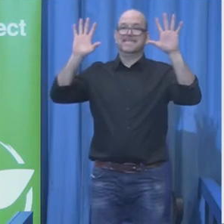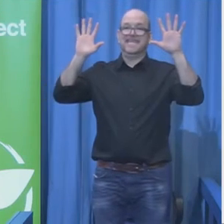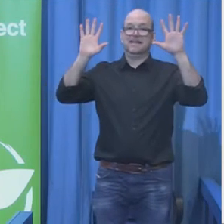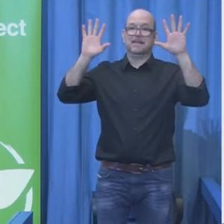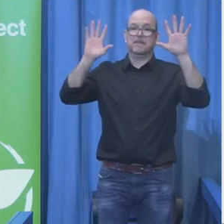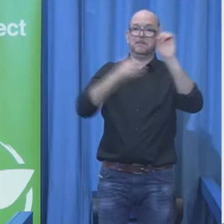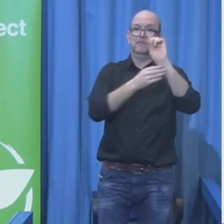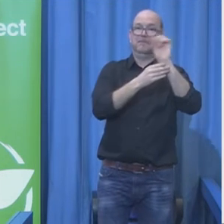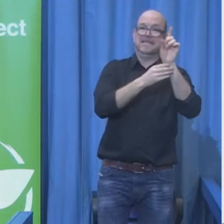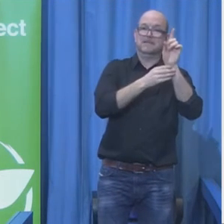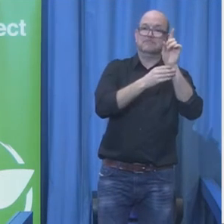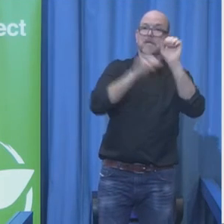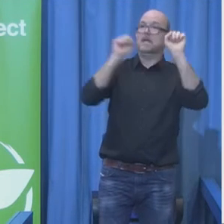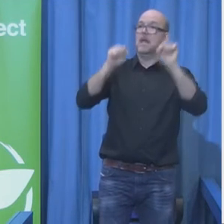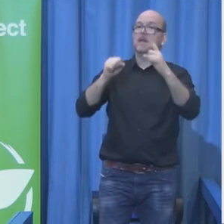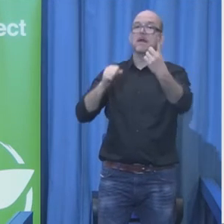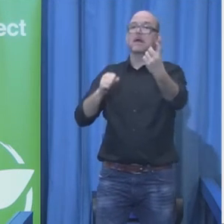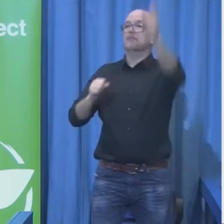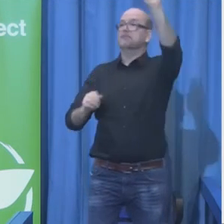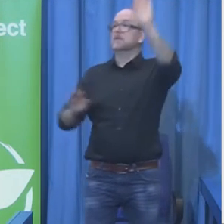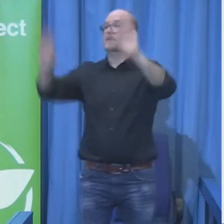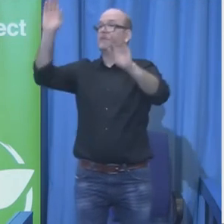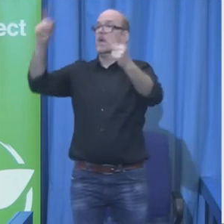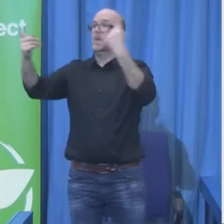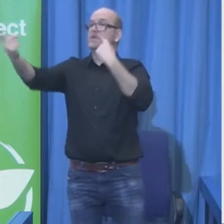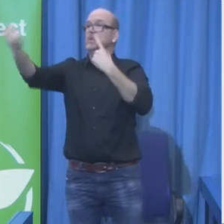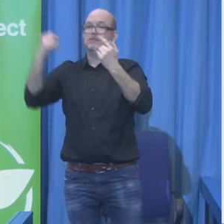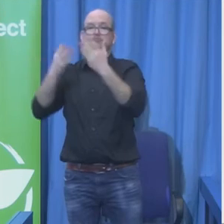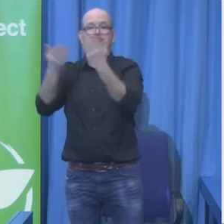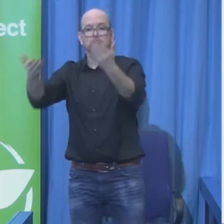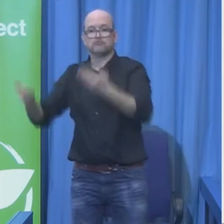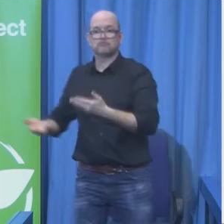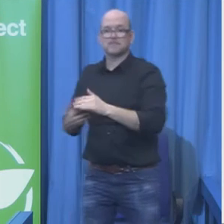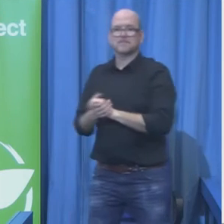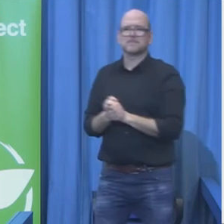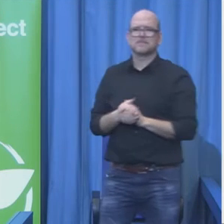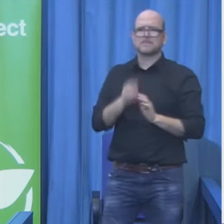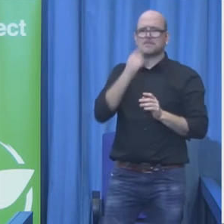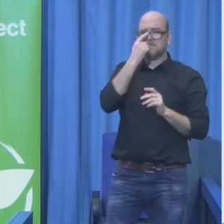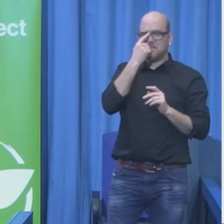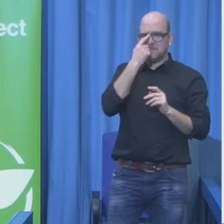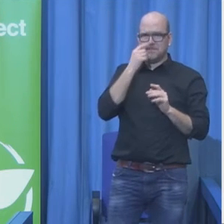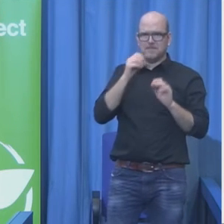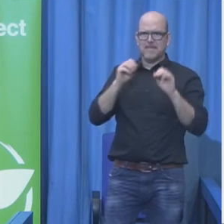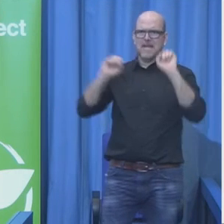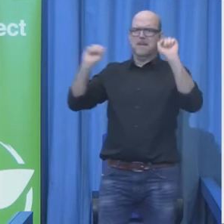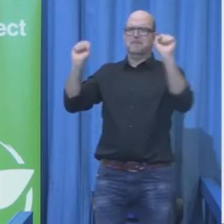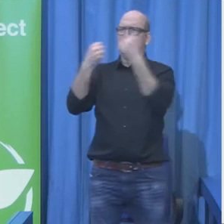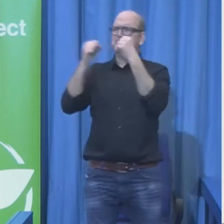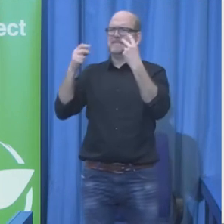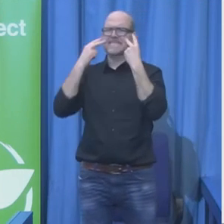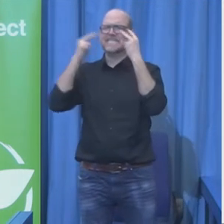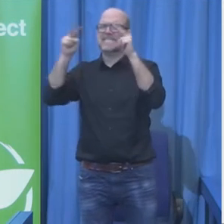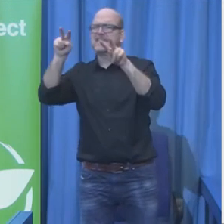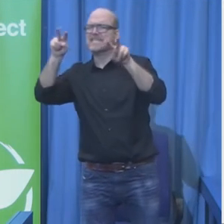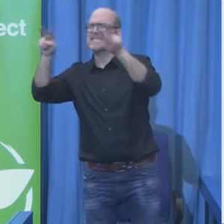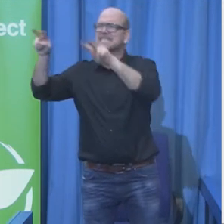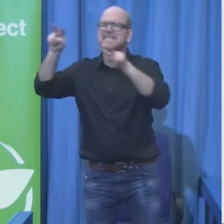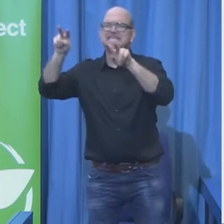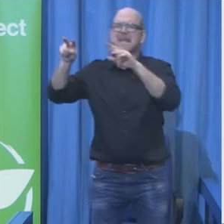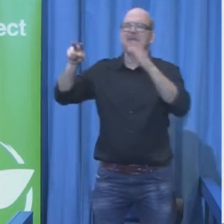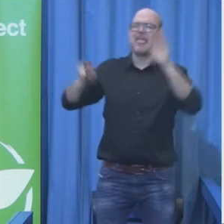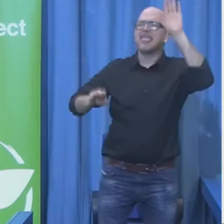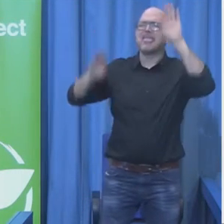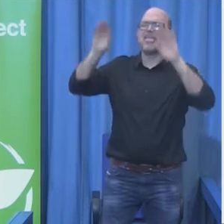I guess we are sitting here in a place where we can't see you almost, because we have like lights on us as if we were going to be interrogated by the